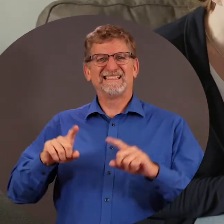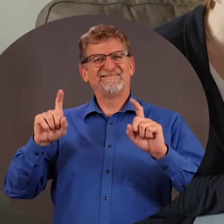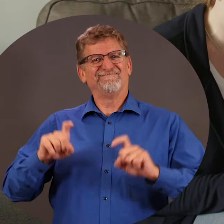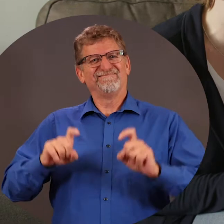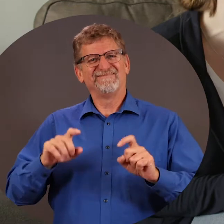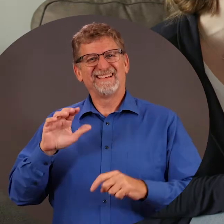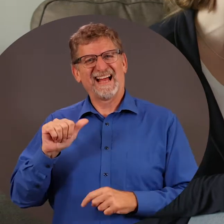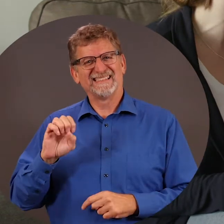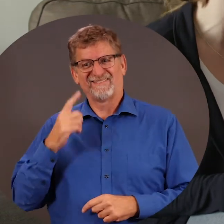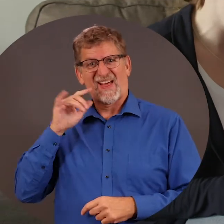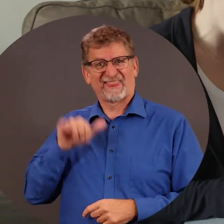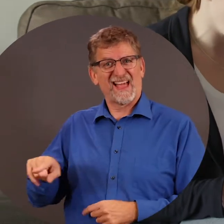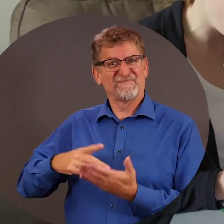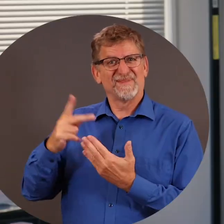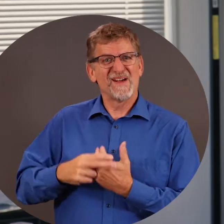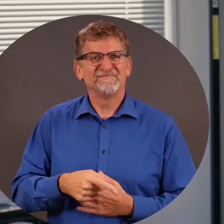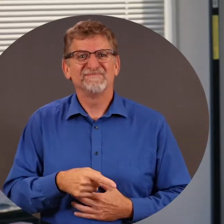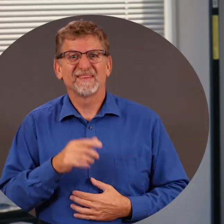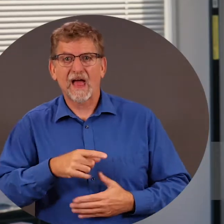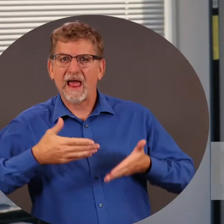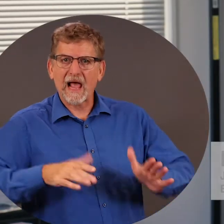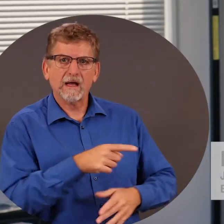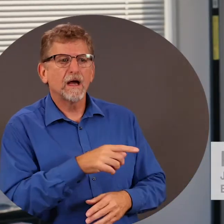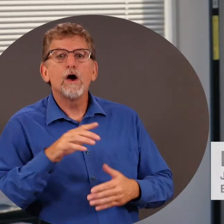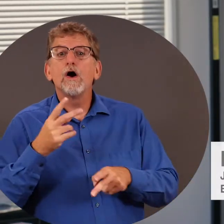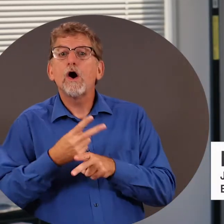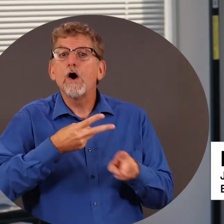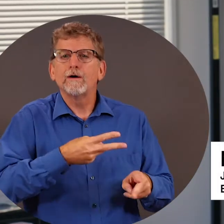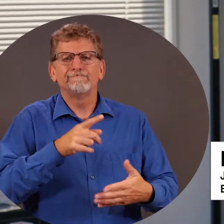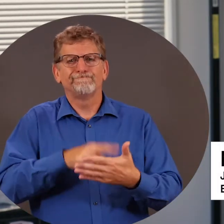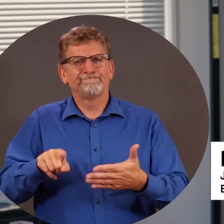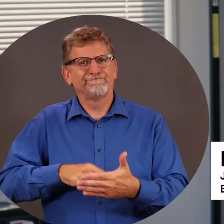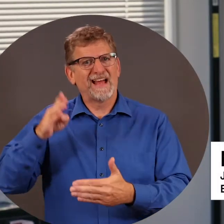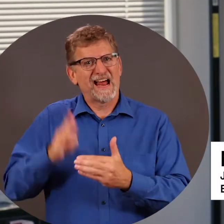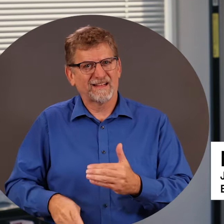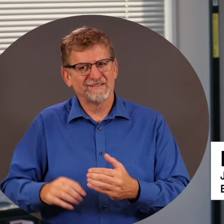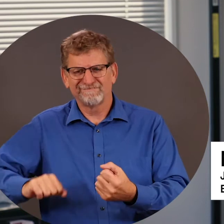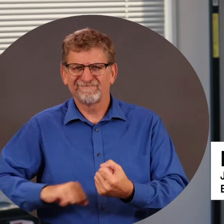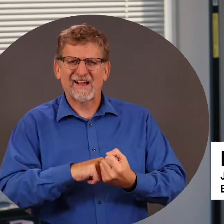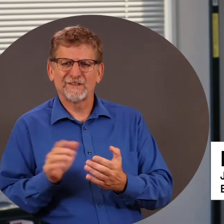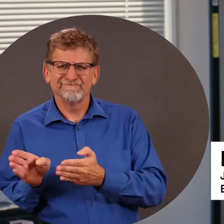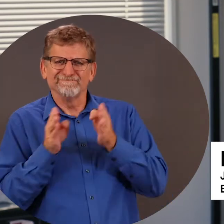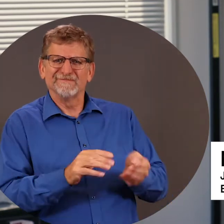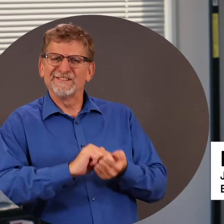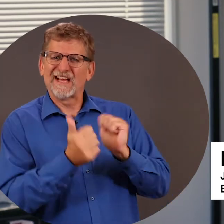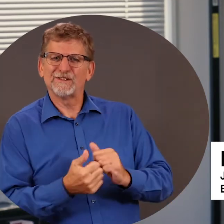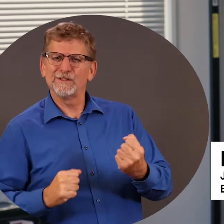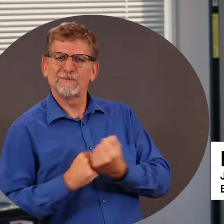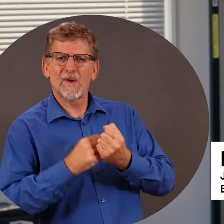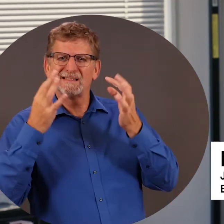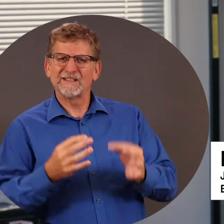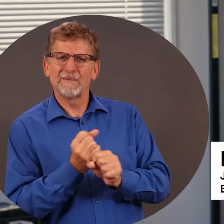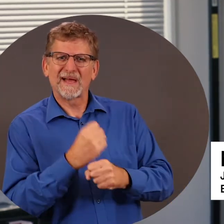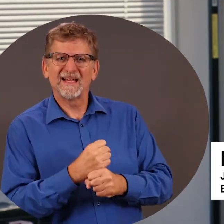decision-making. A person who wants to use supported decision-making chooses people in their life that will help support